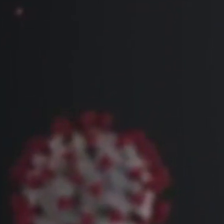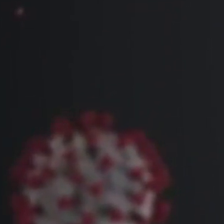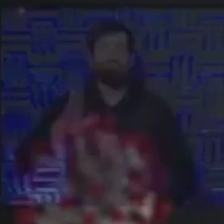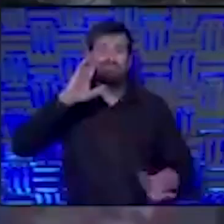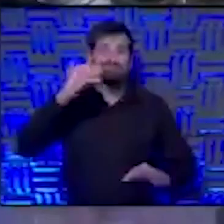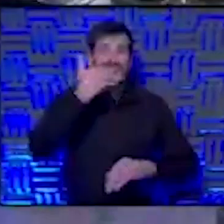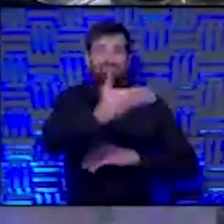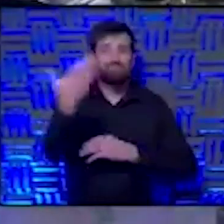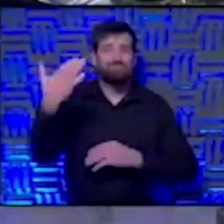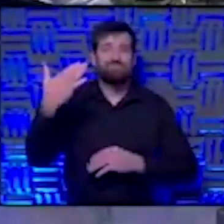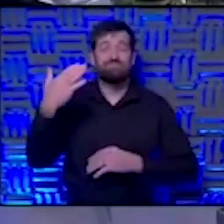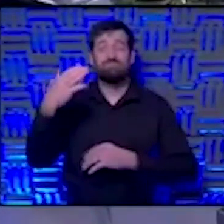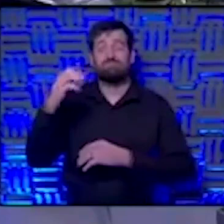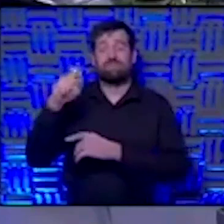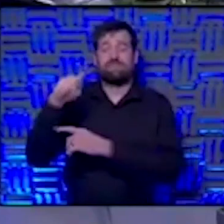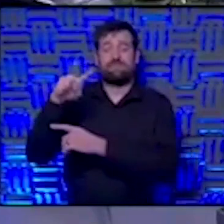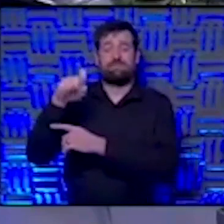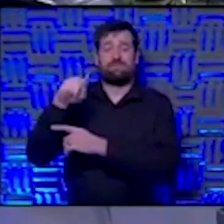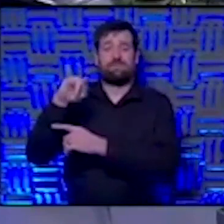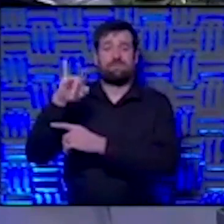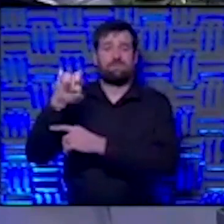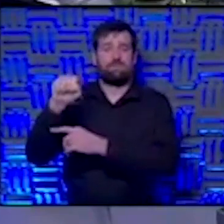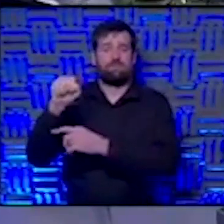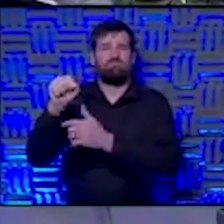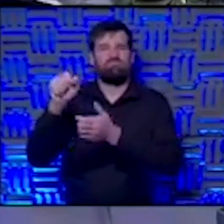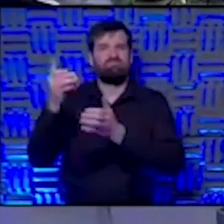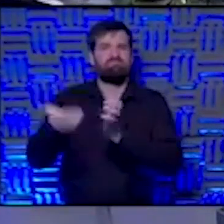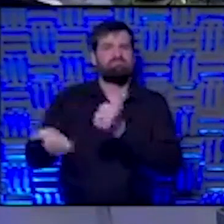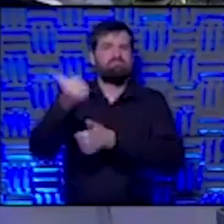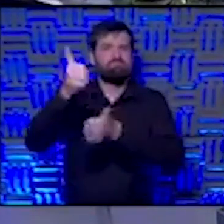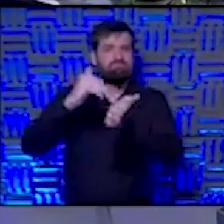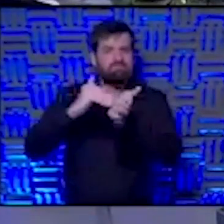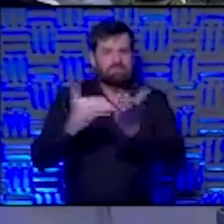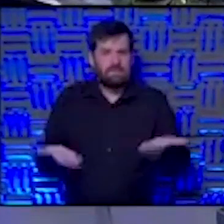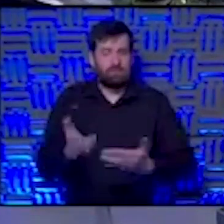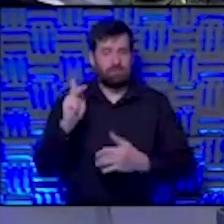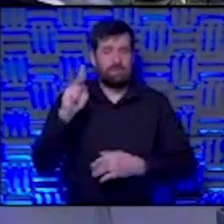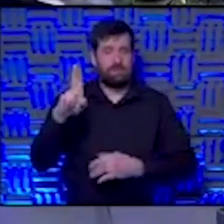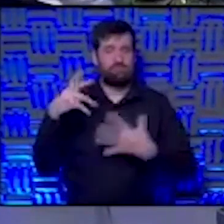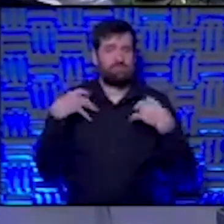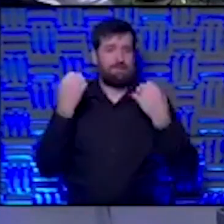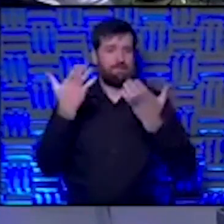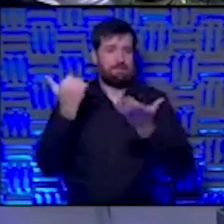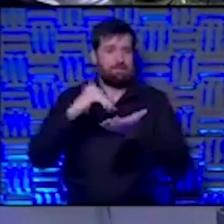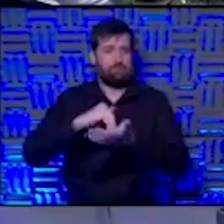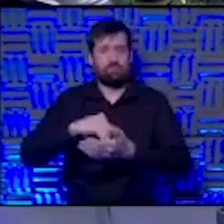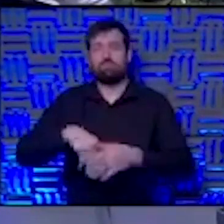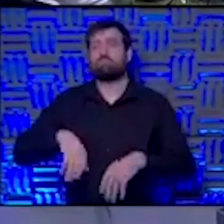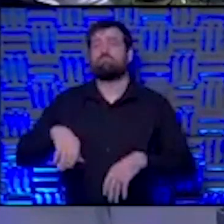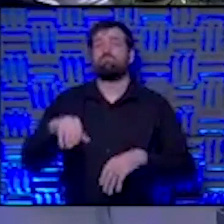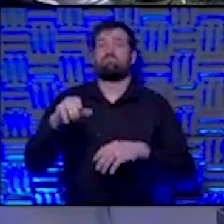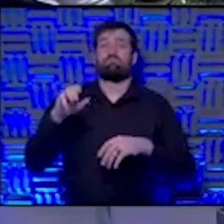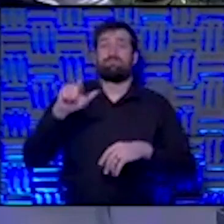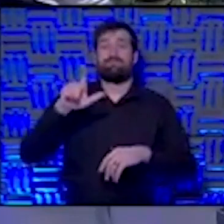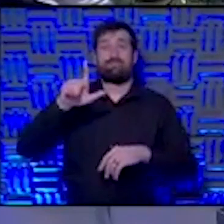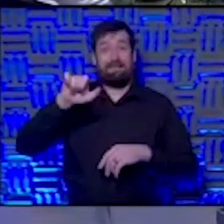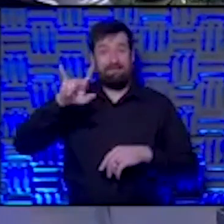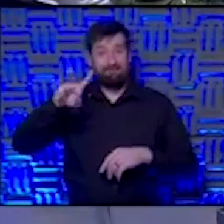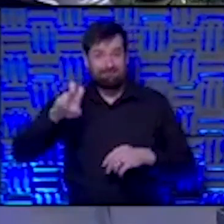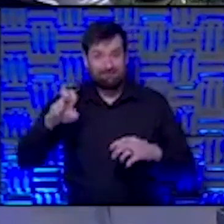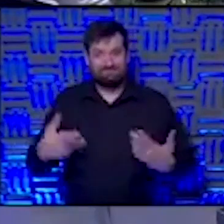Hey, good morning. This is Steve Stites, Chief Medical Officer at the University of Kansas Health System, broadcasting live with you from our very